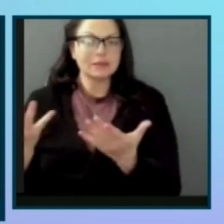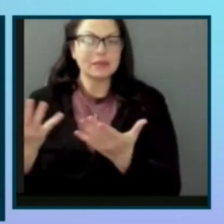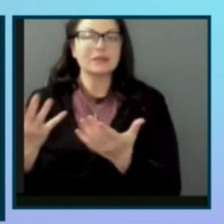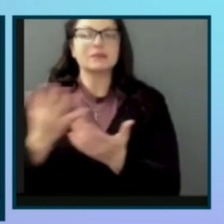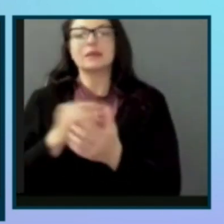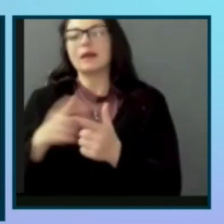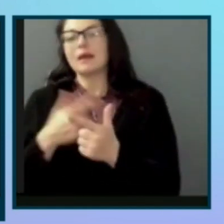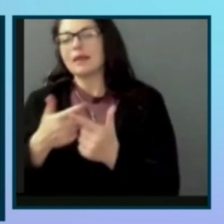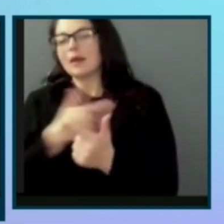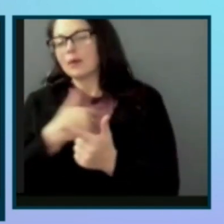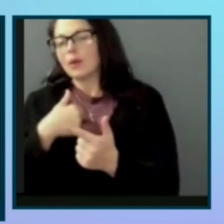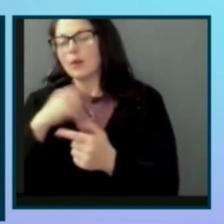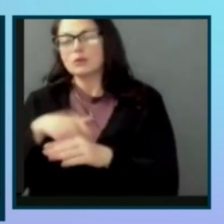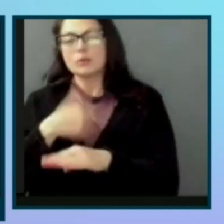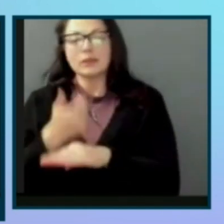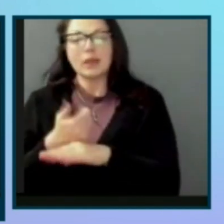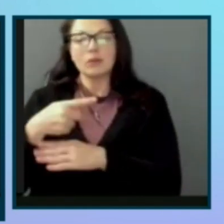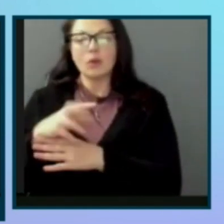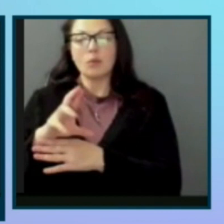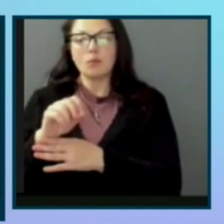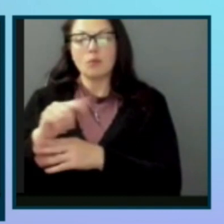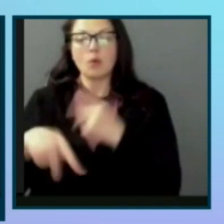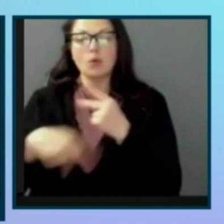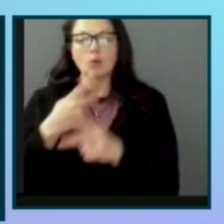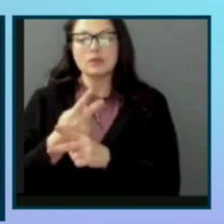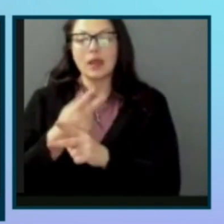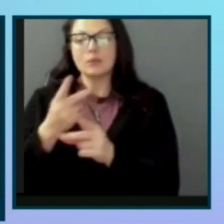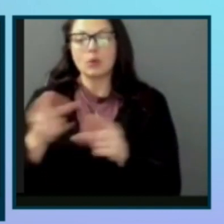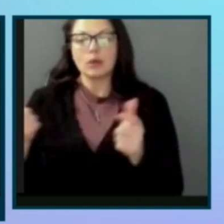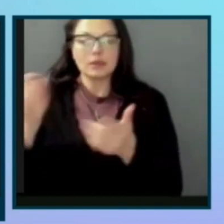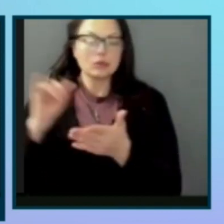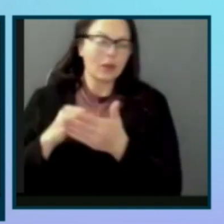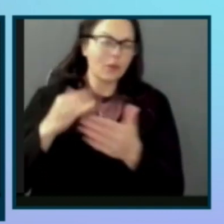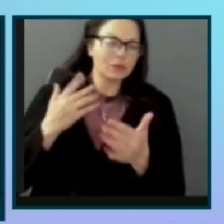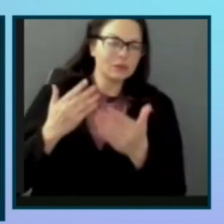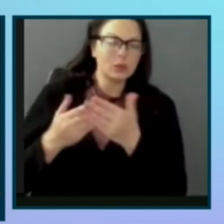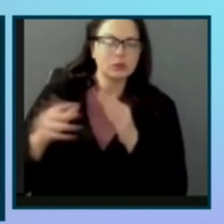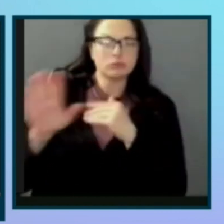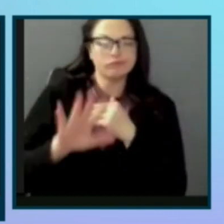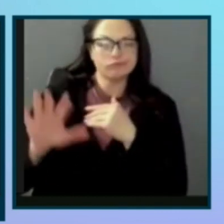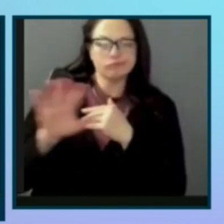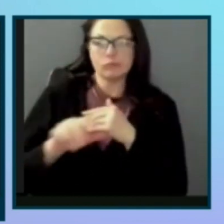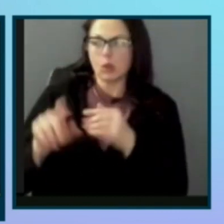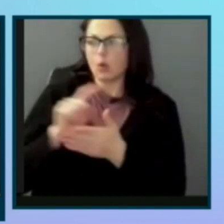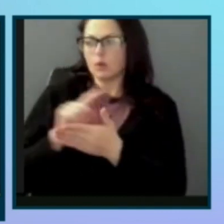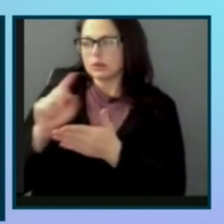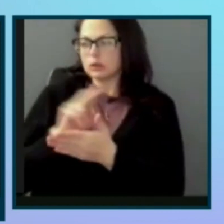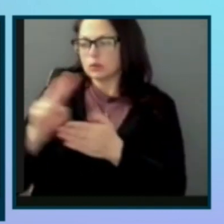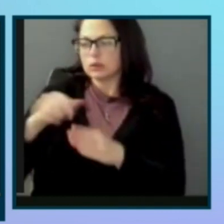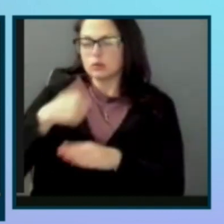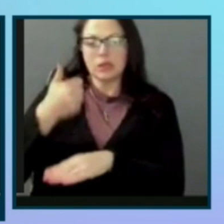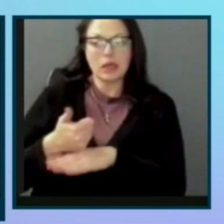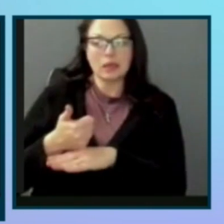we were able to build out the prototype fairly quickly. So that one was closer to maybe like a week or two to set up. So the